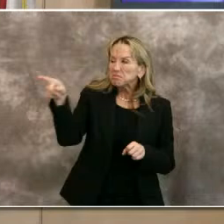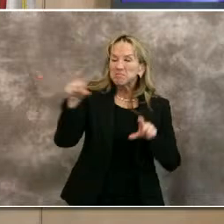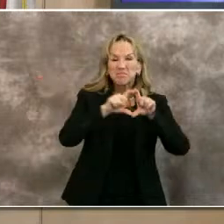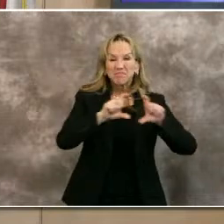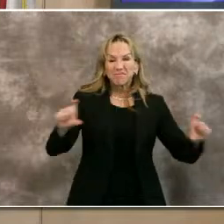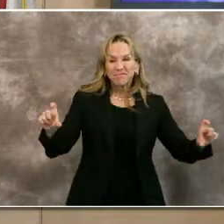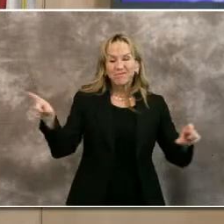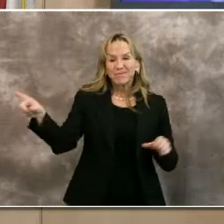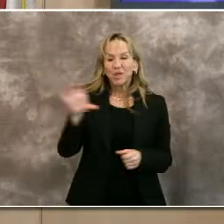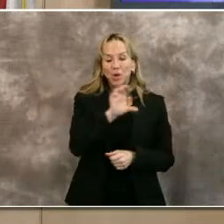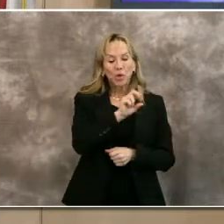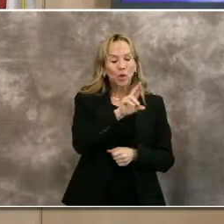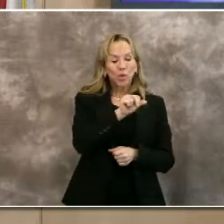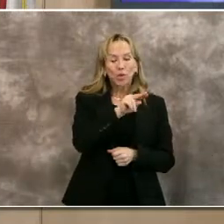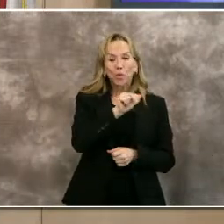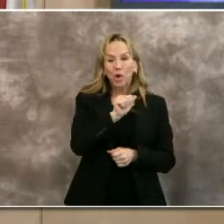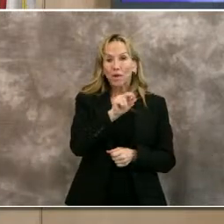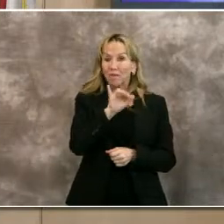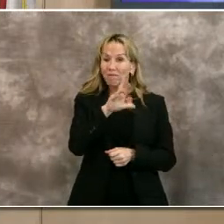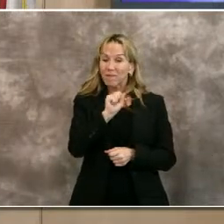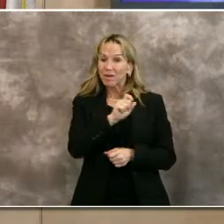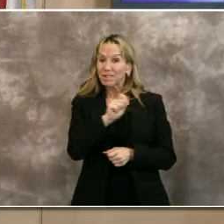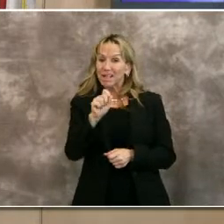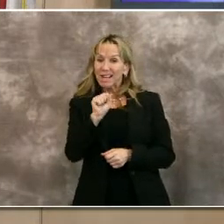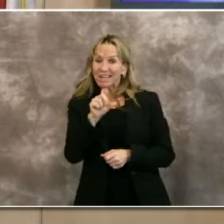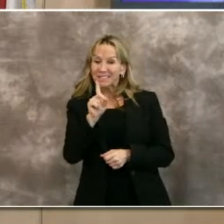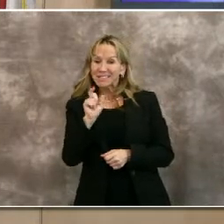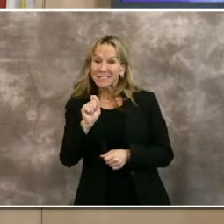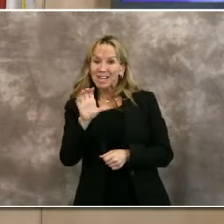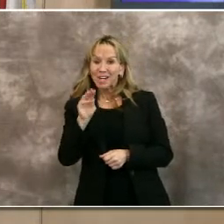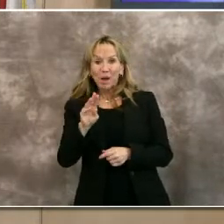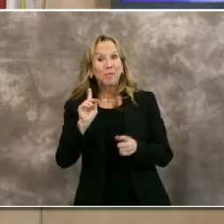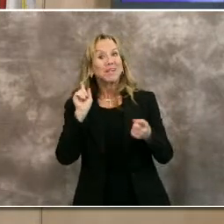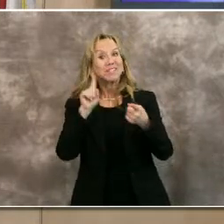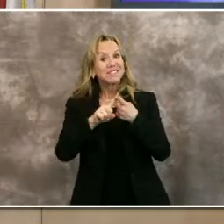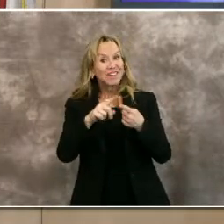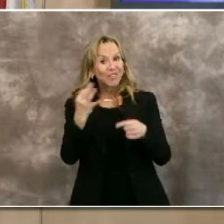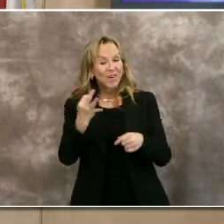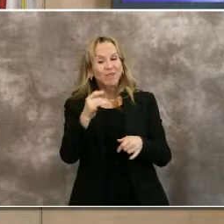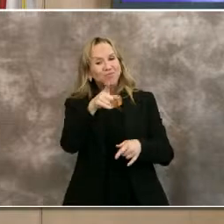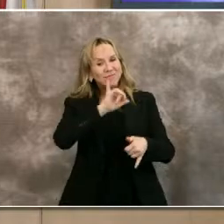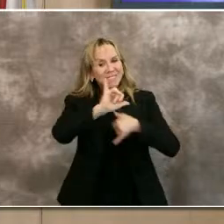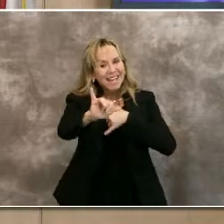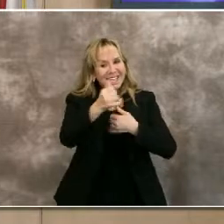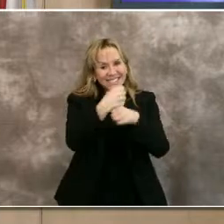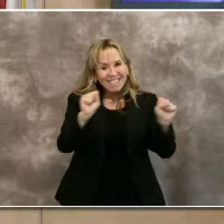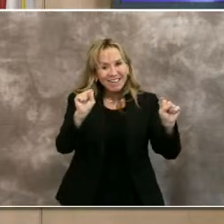coronavirus-sd.com. And until then, please stay safe, San Diego. We'll see you on Friday.